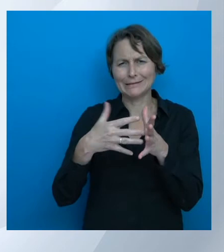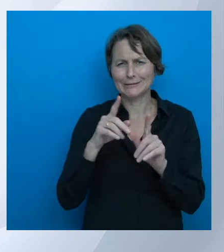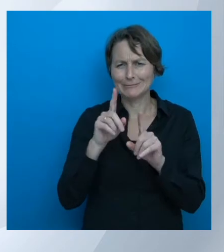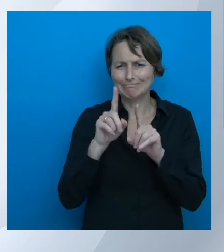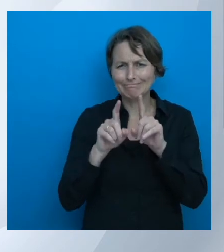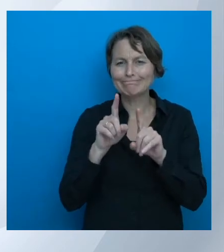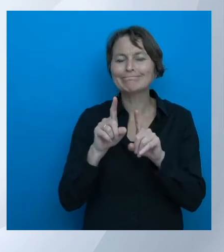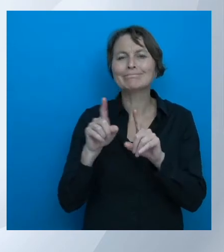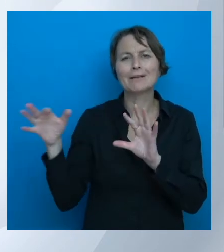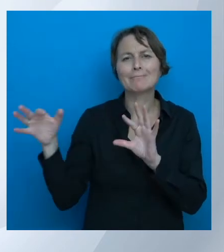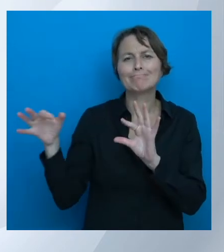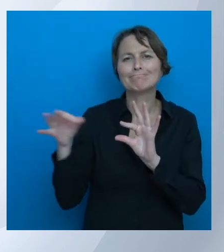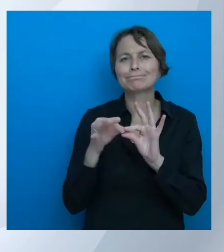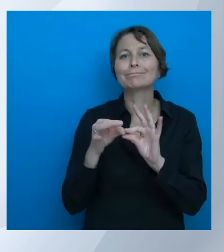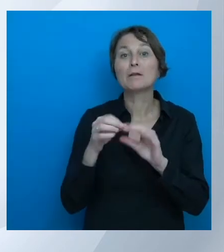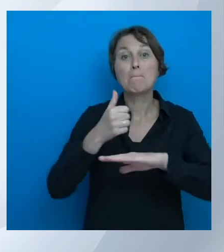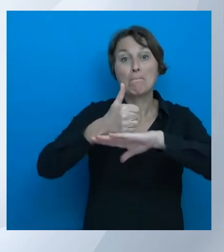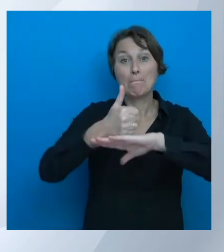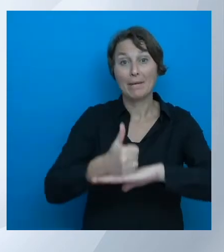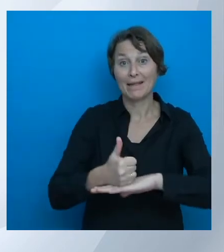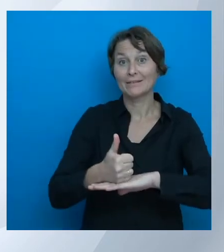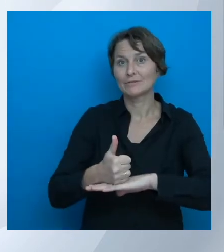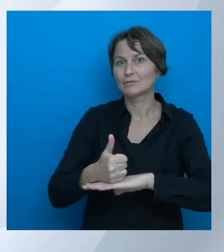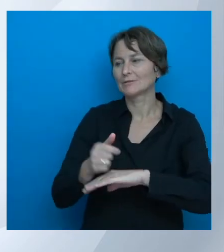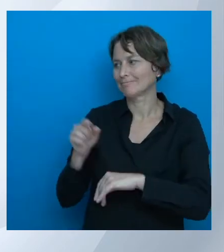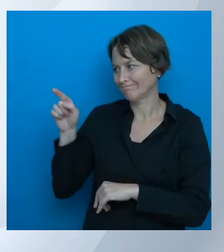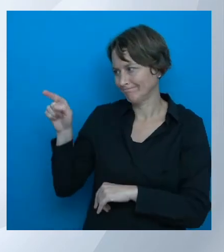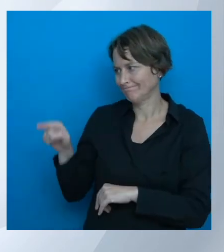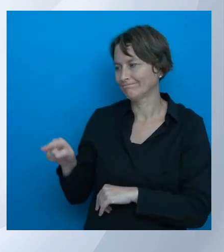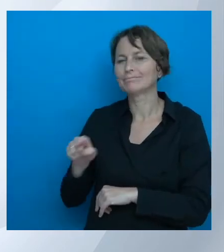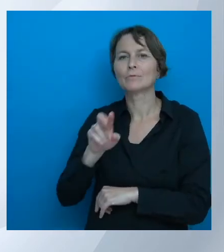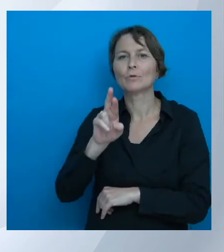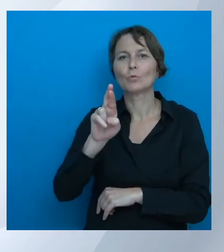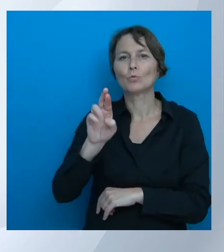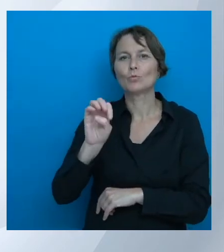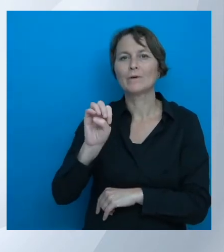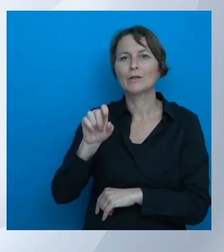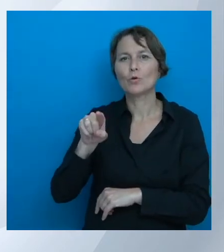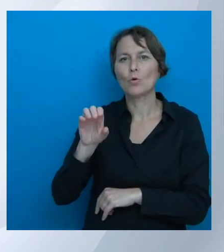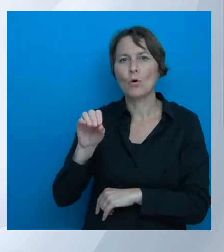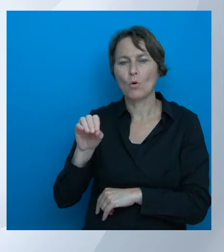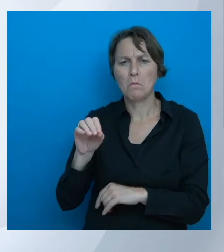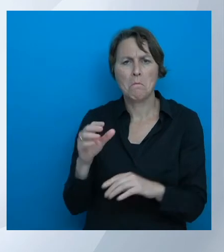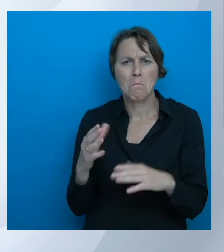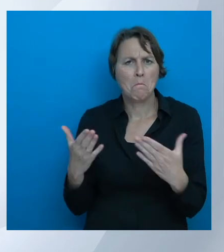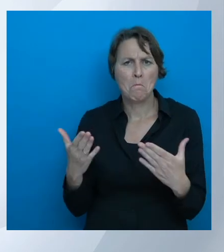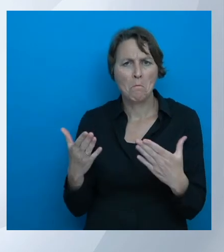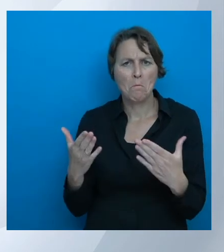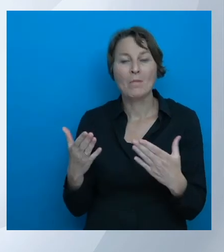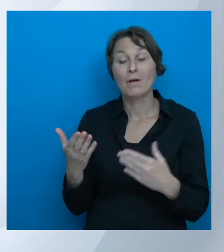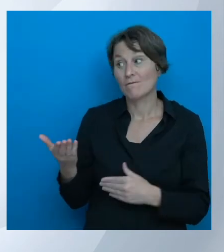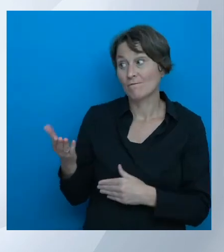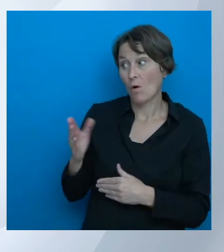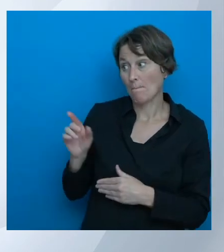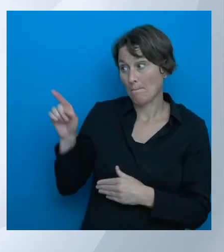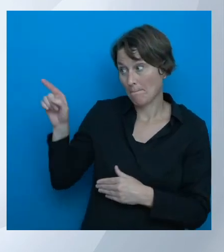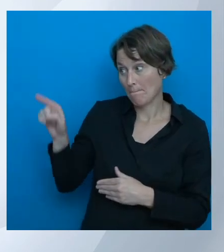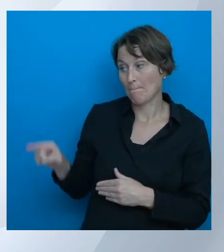What I've done here is this is from a repo that has all the